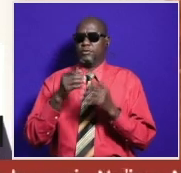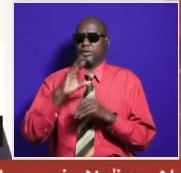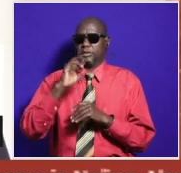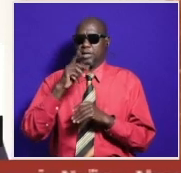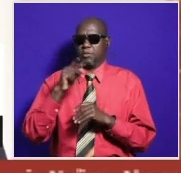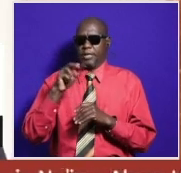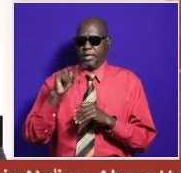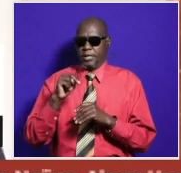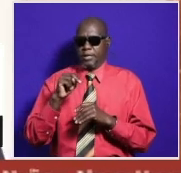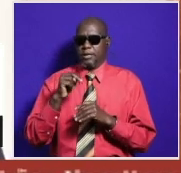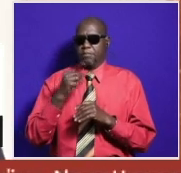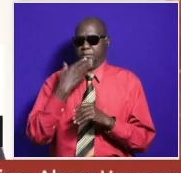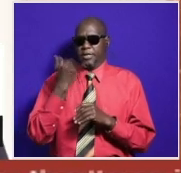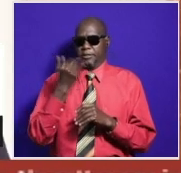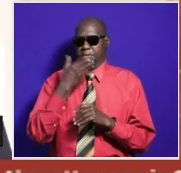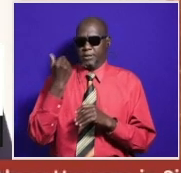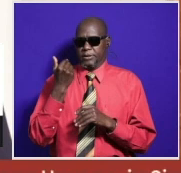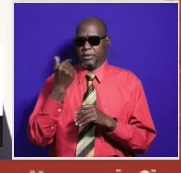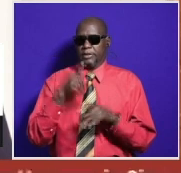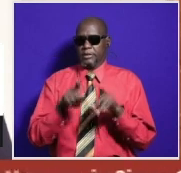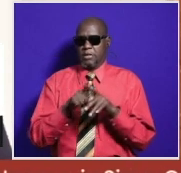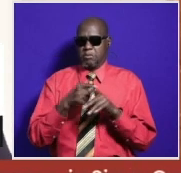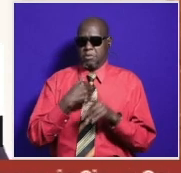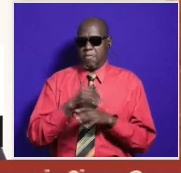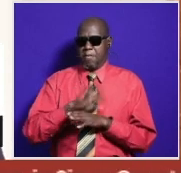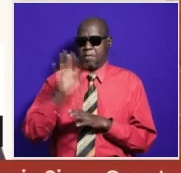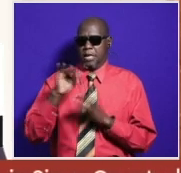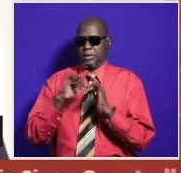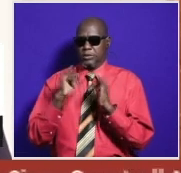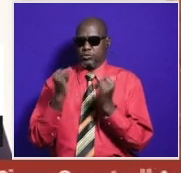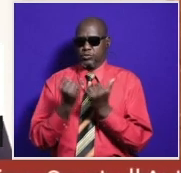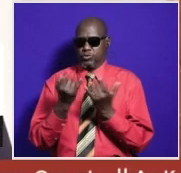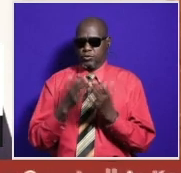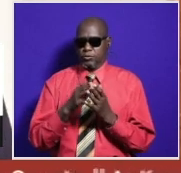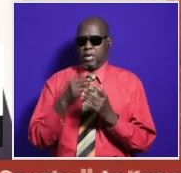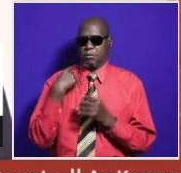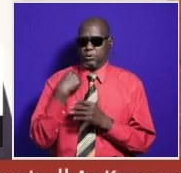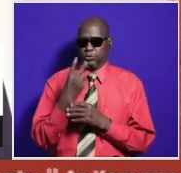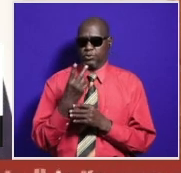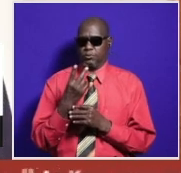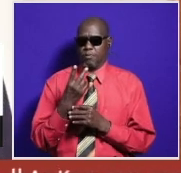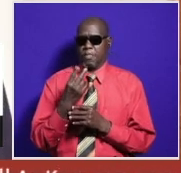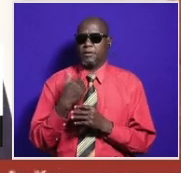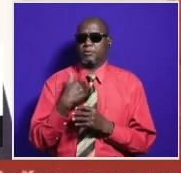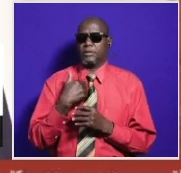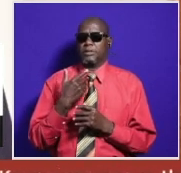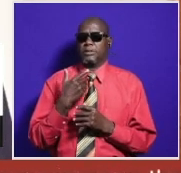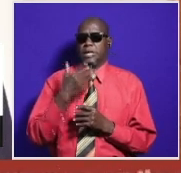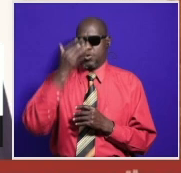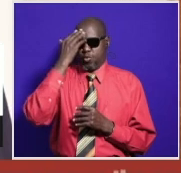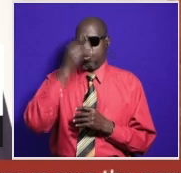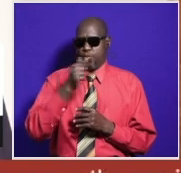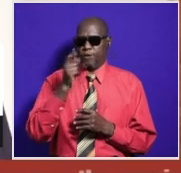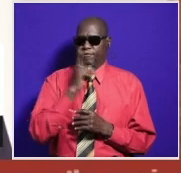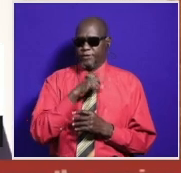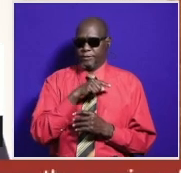become a better chaplain even as I go back to the institution. Number two, I've been able to know that I need